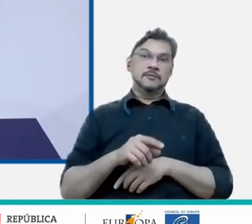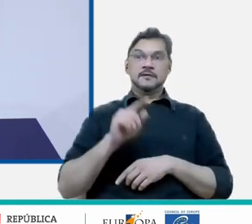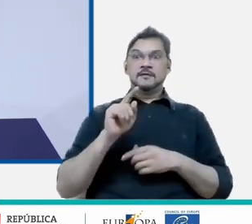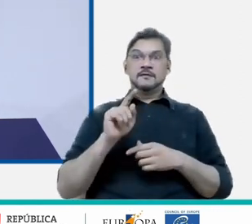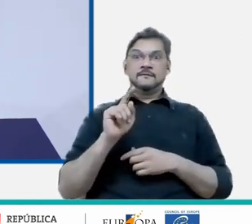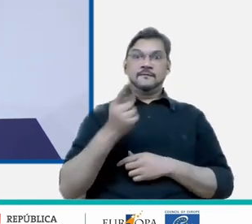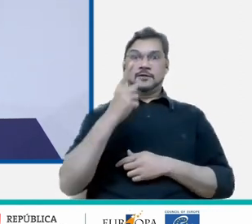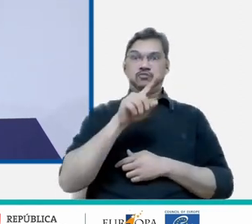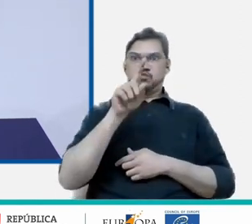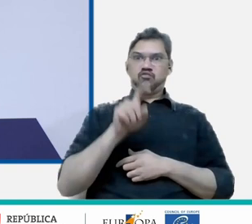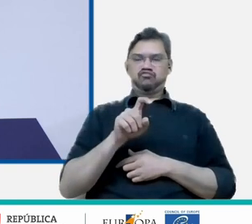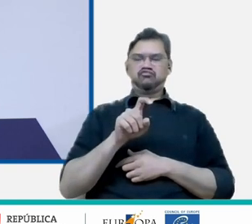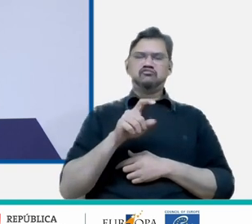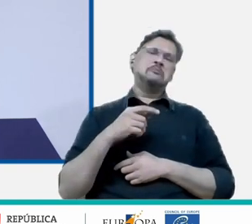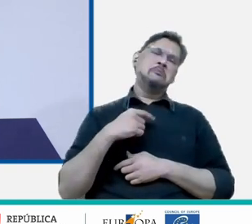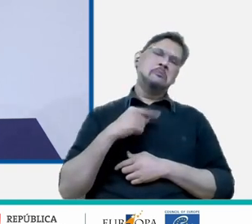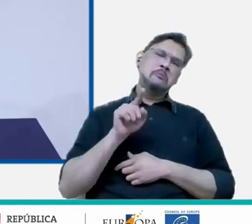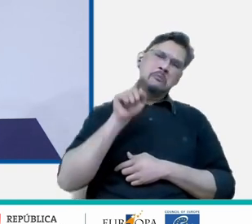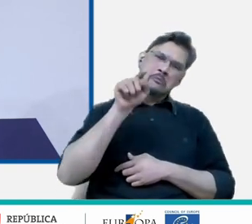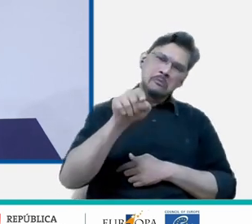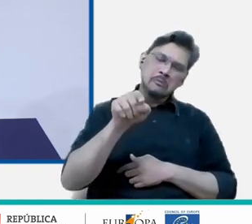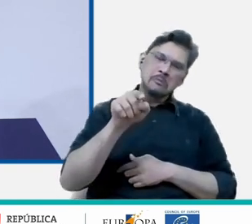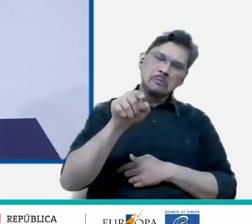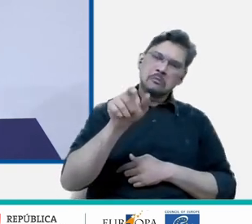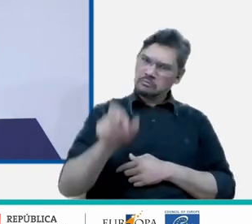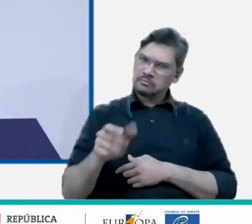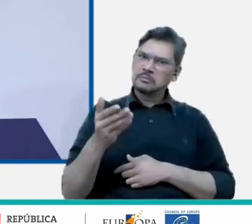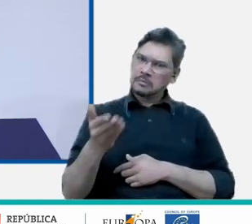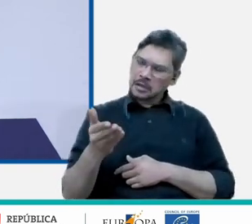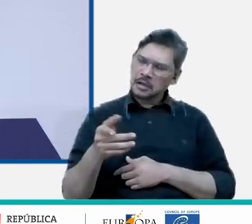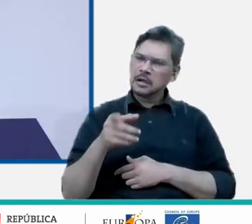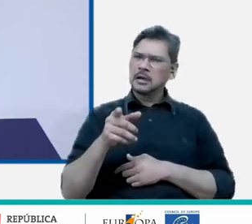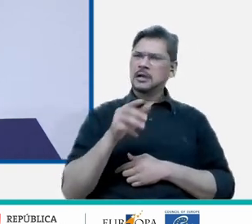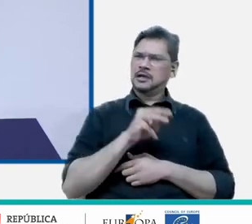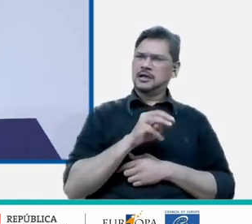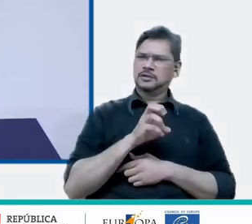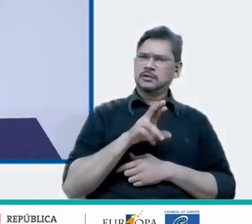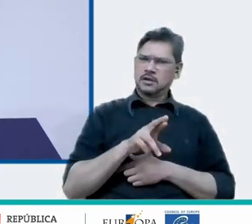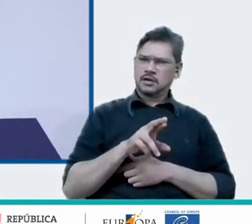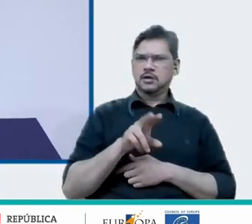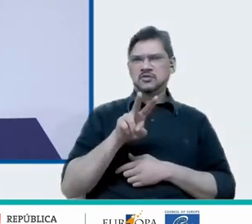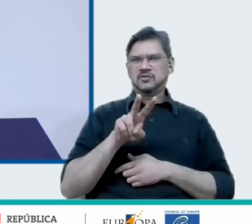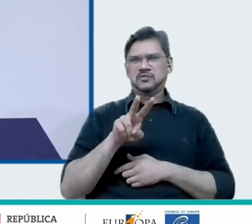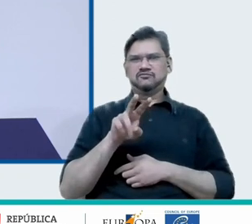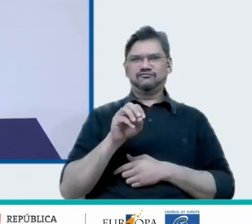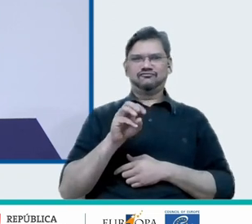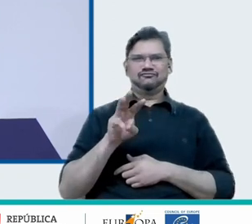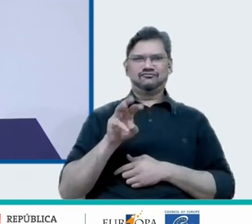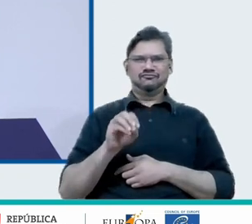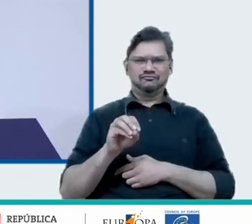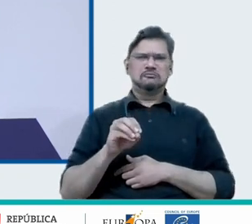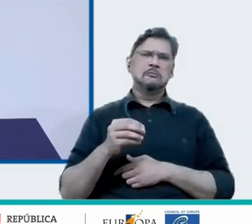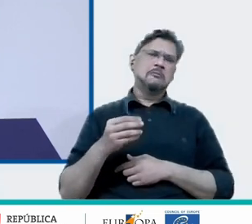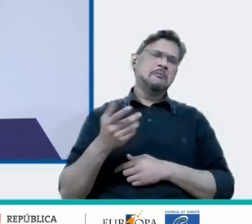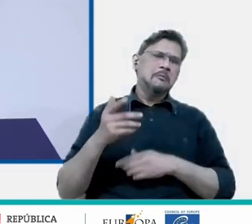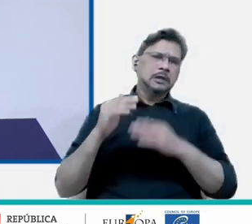a core partner of MCR 2030, how is ICLEI supporting cities in building resilience within